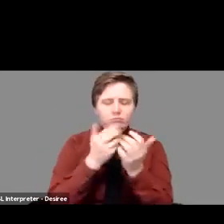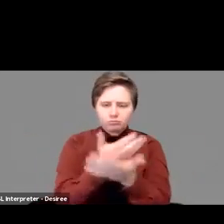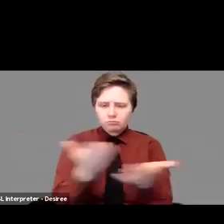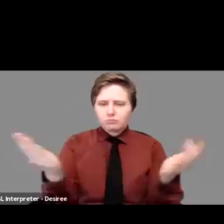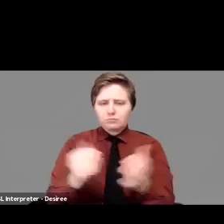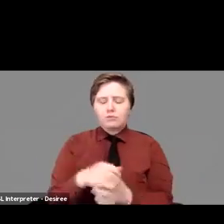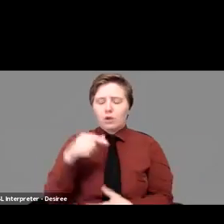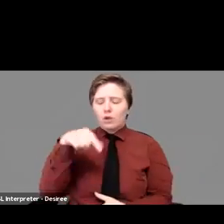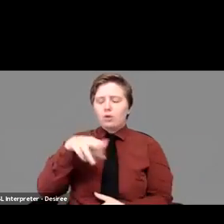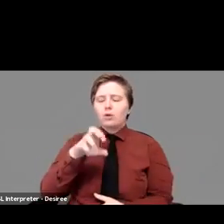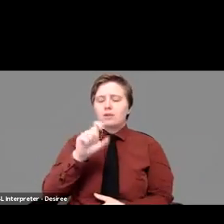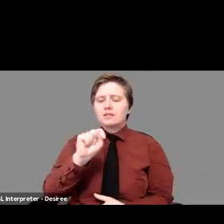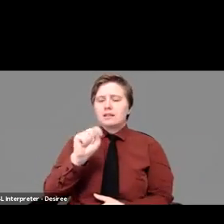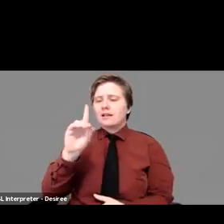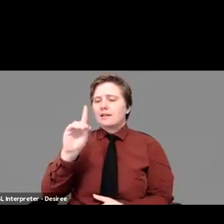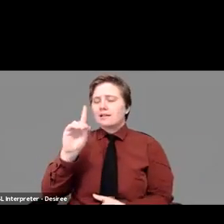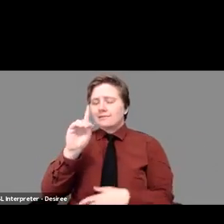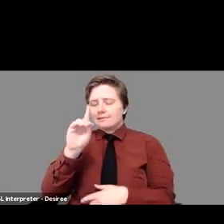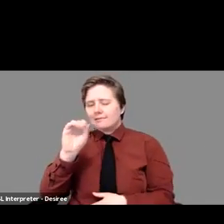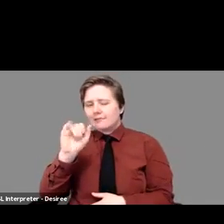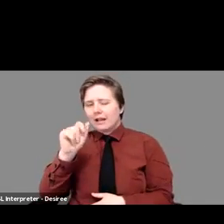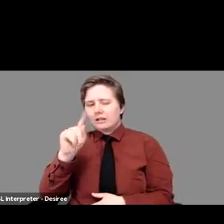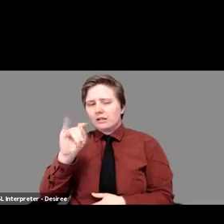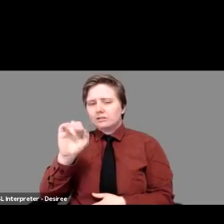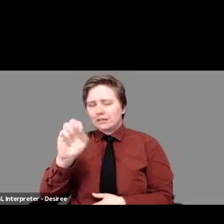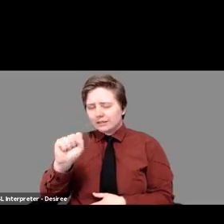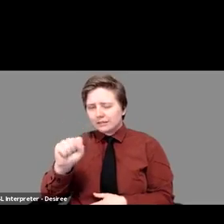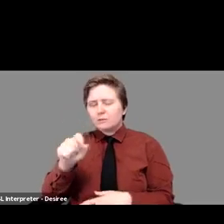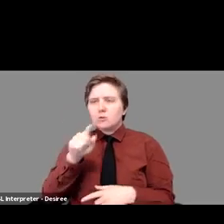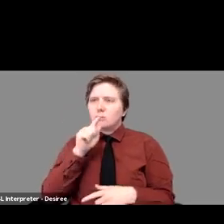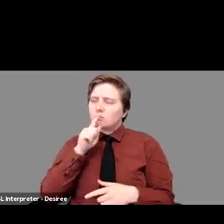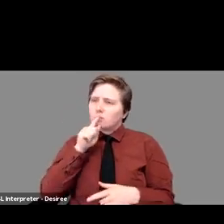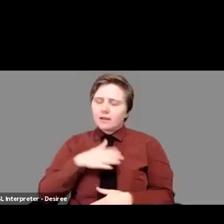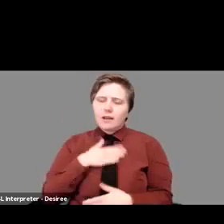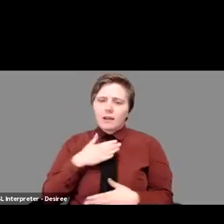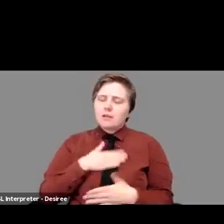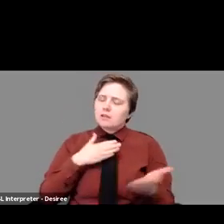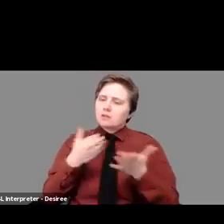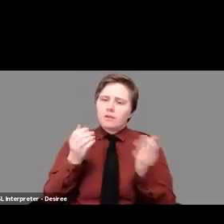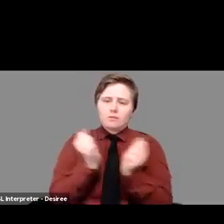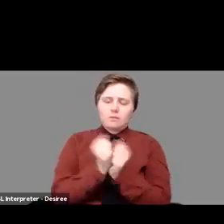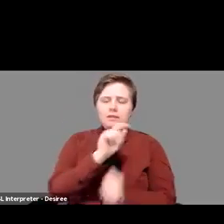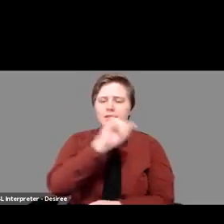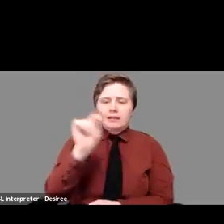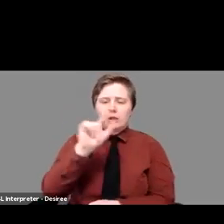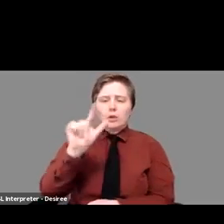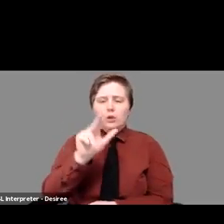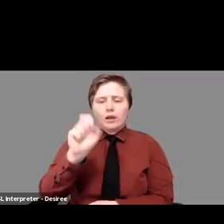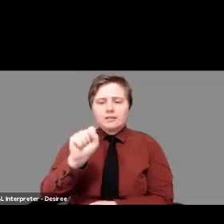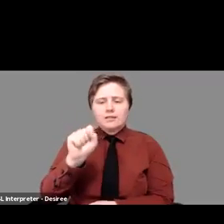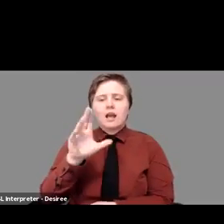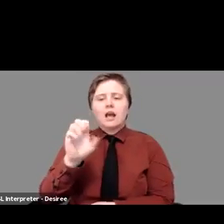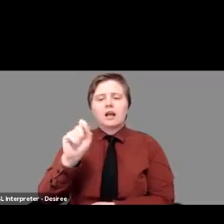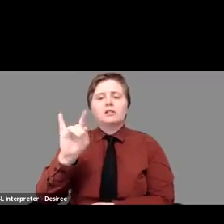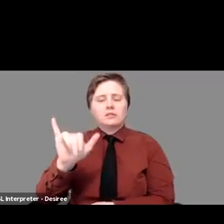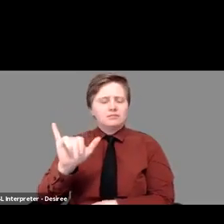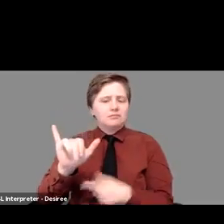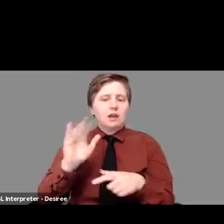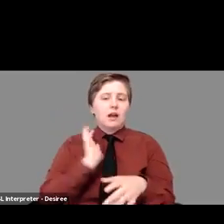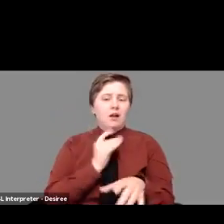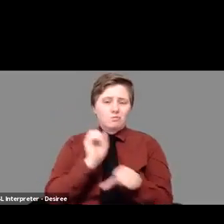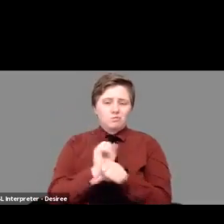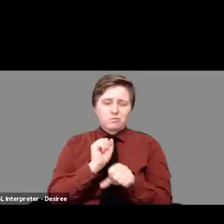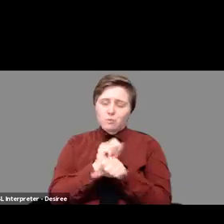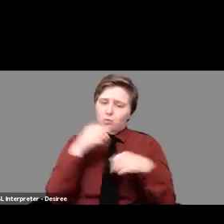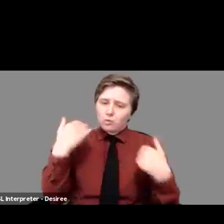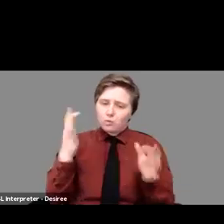Quest Diagnostics is really delighted to be of service to Toledo-Lucas County. And the work we do is really essential to the